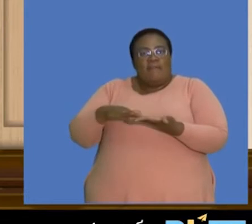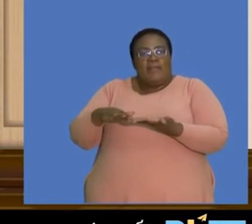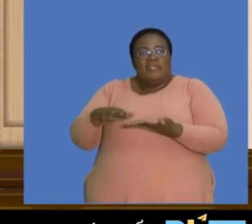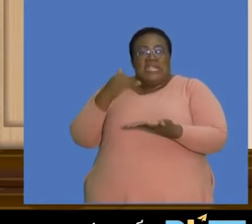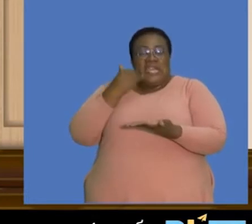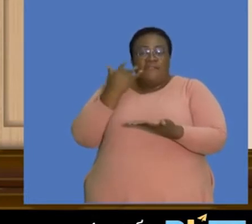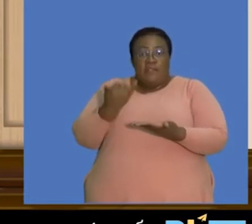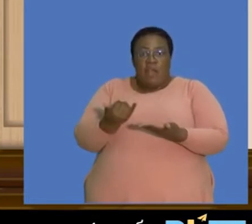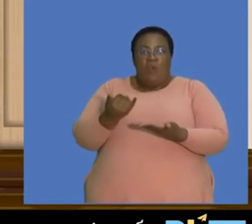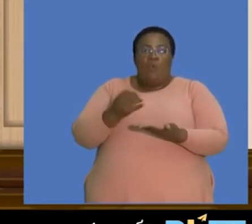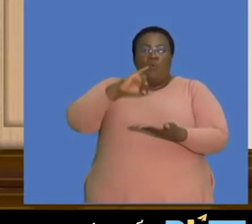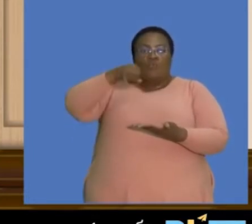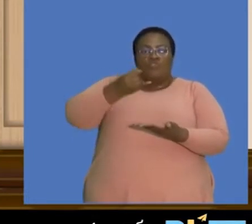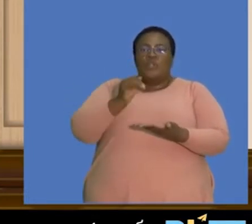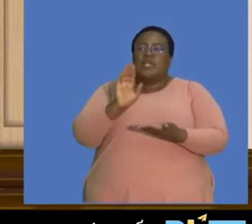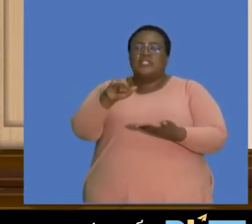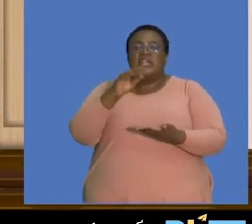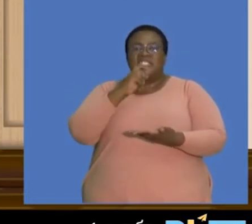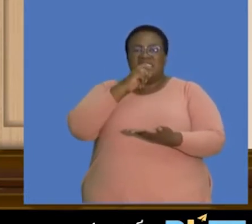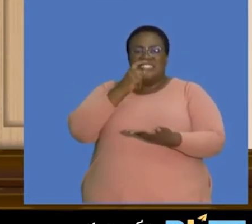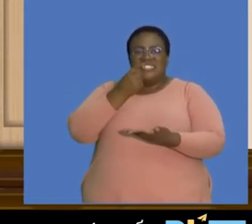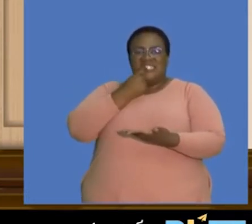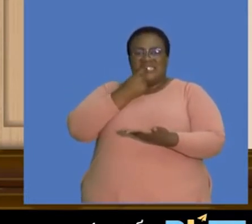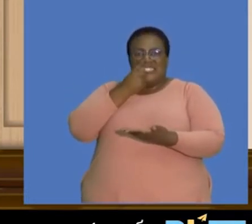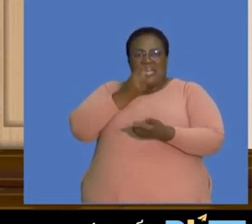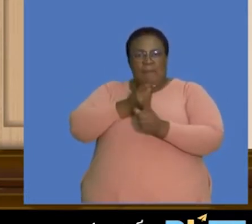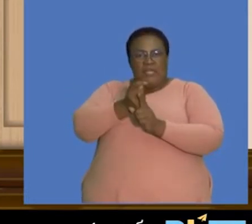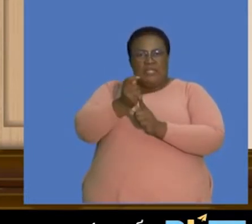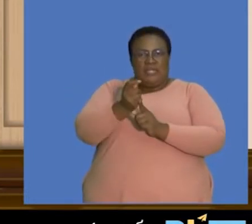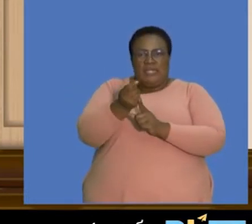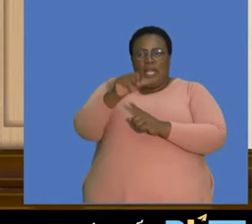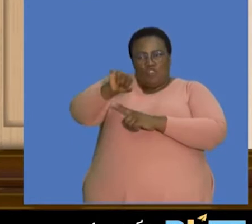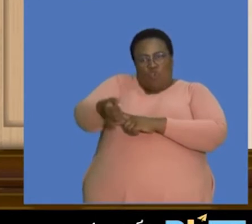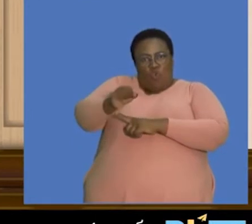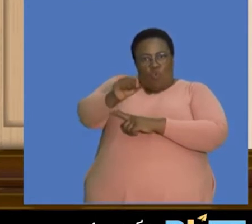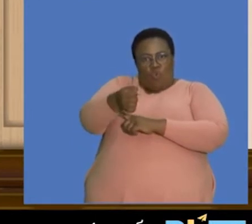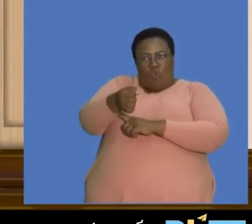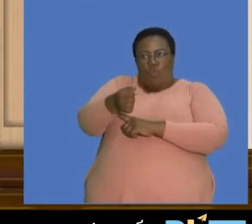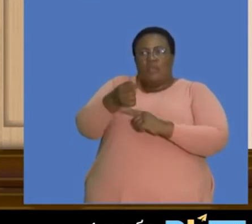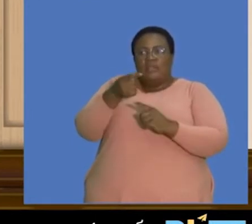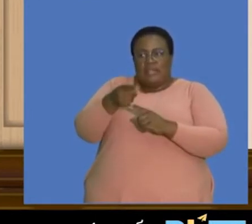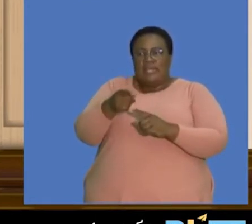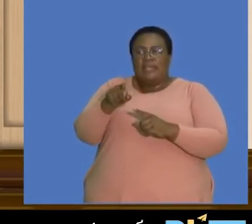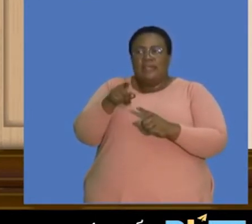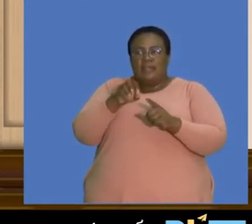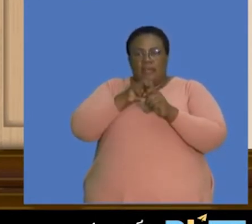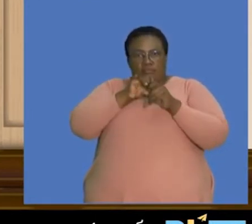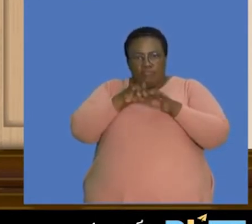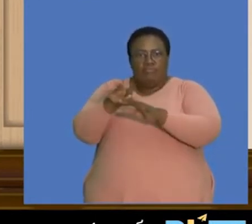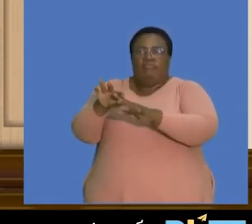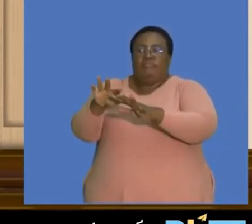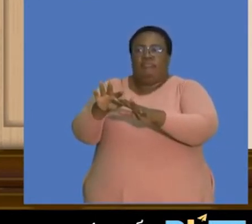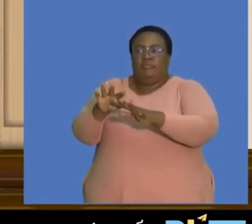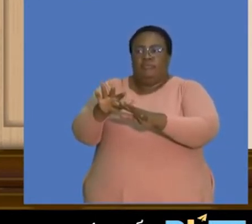carpet. Now, if John touches the metal door handle, and the metal door handle is actually a conductor, then the discharging process